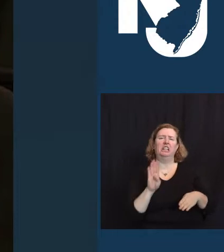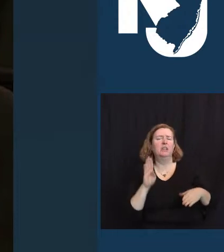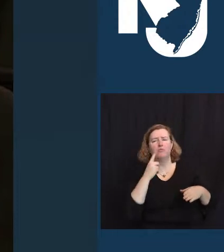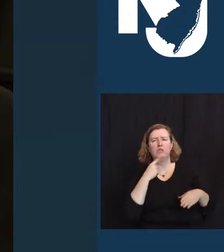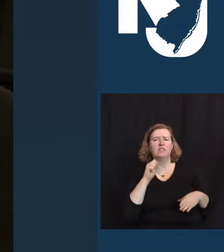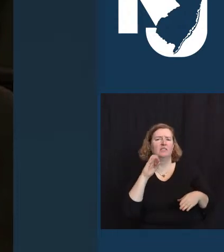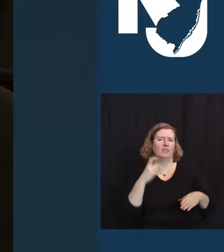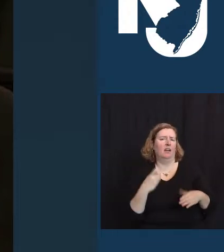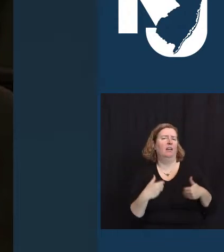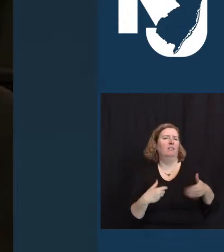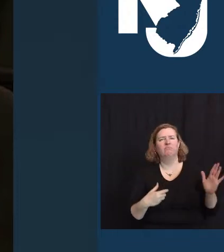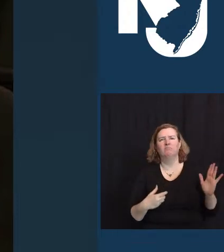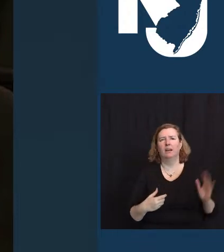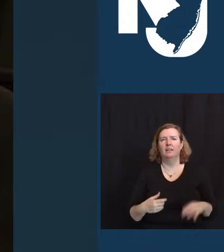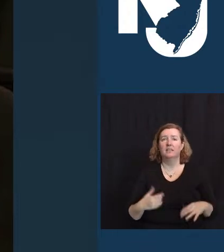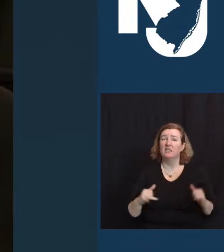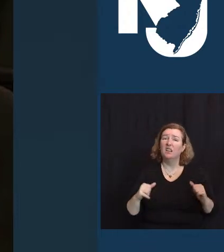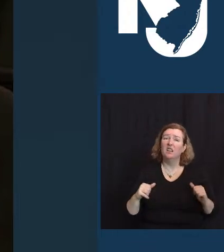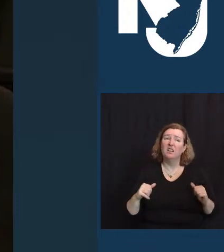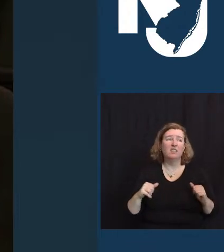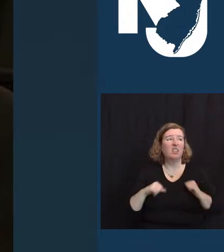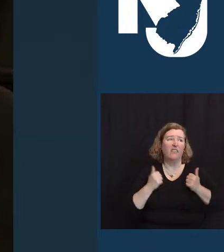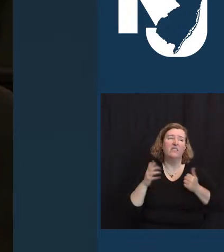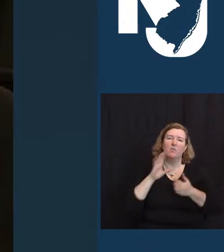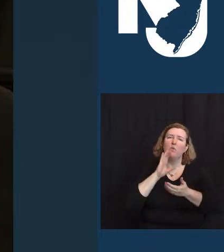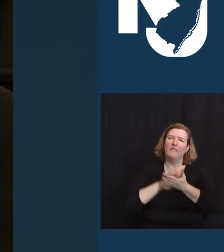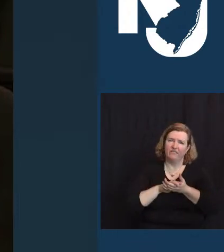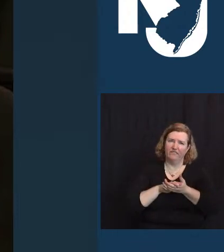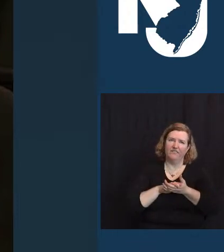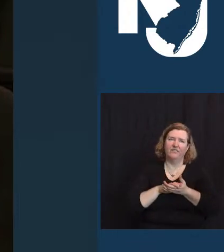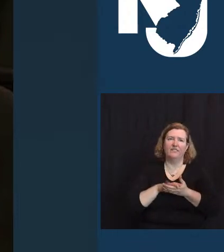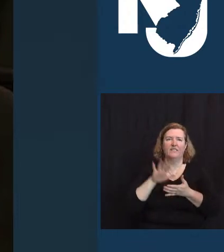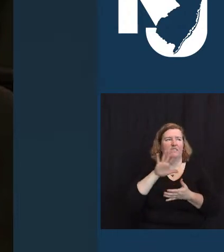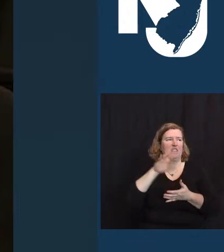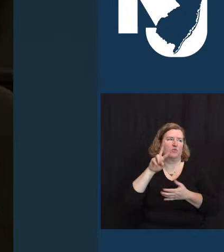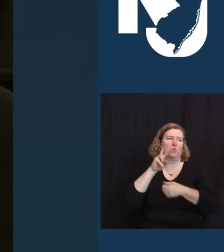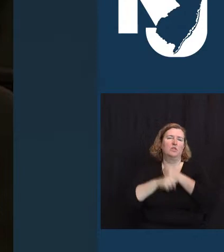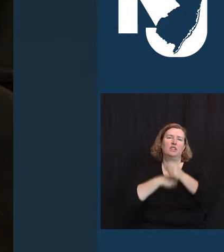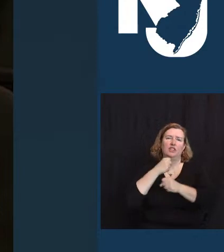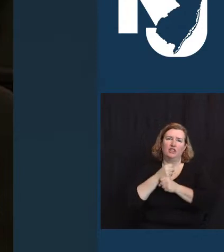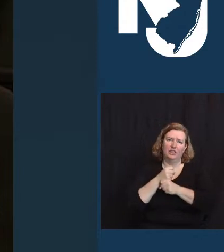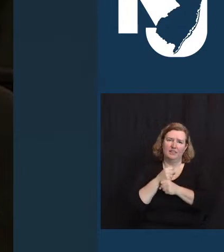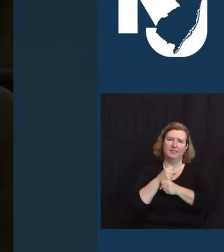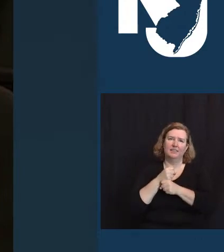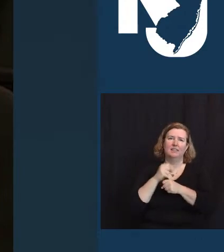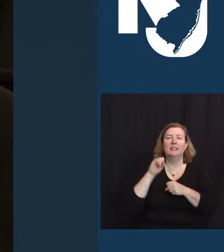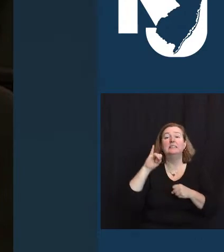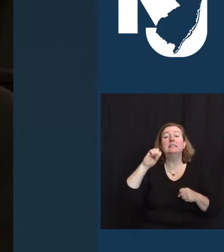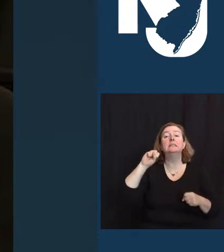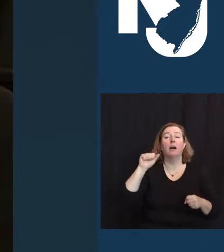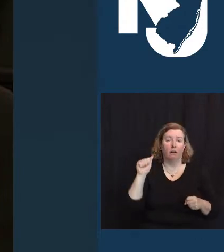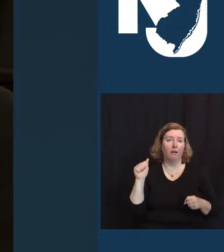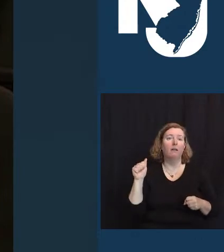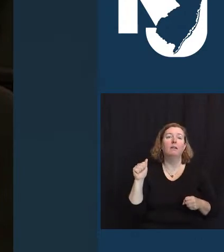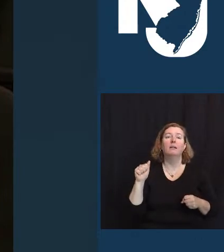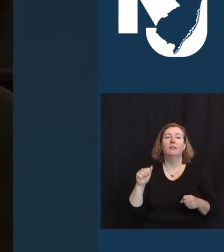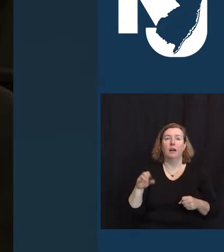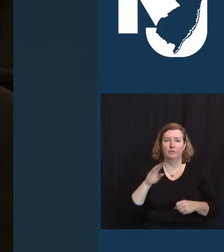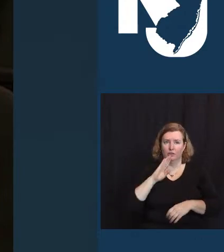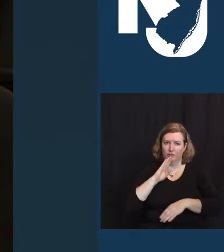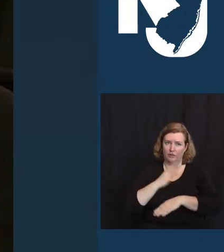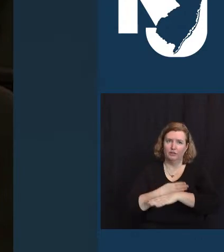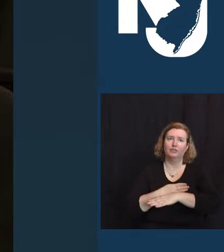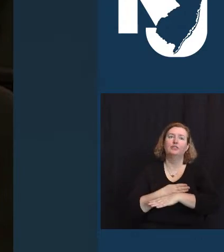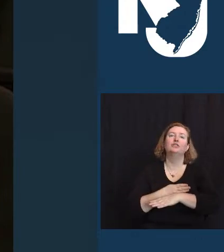wife of 52 years, Isa. He also leaves behind his daughter Melissa and her husband Joseph and